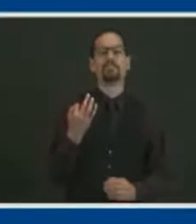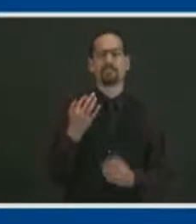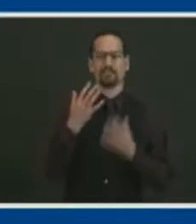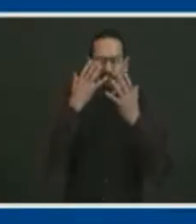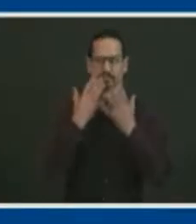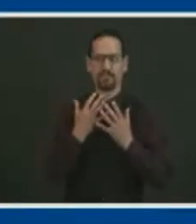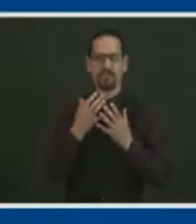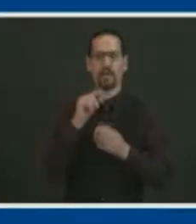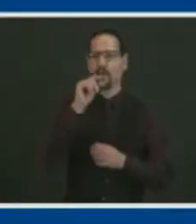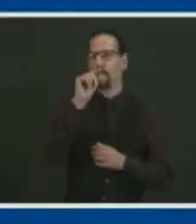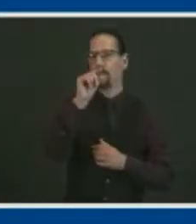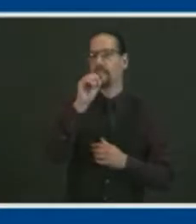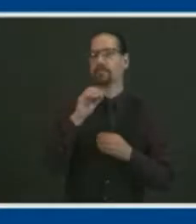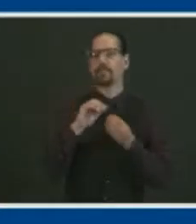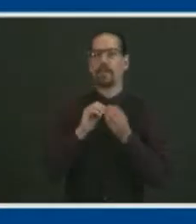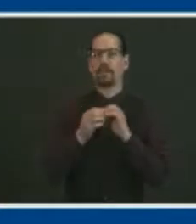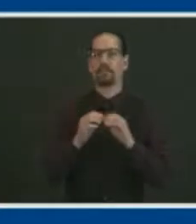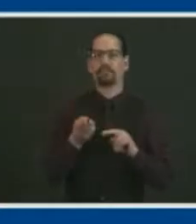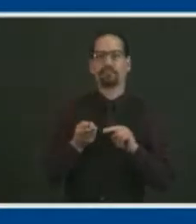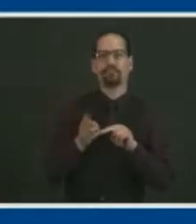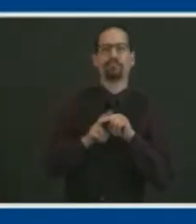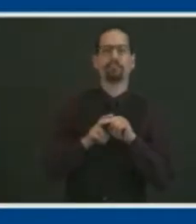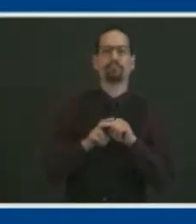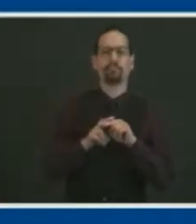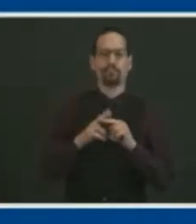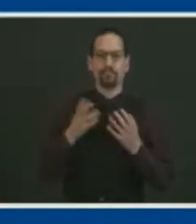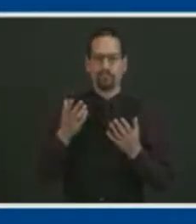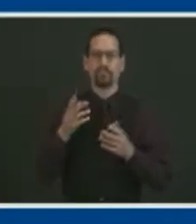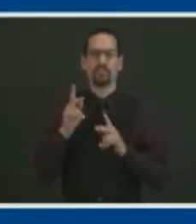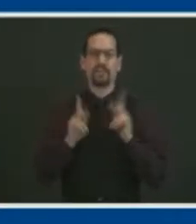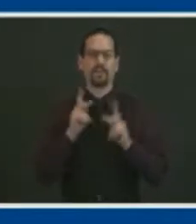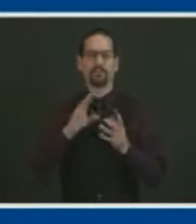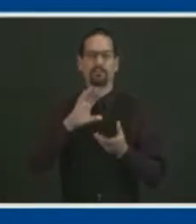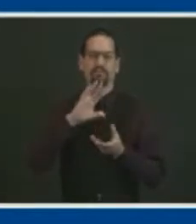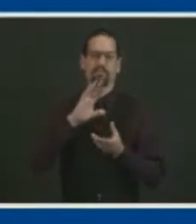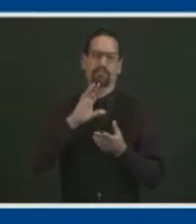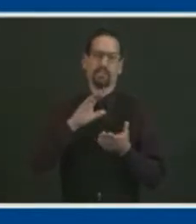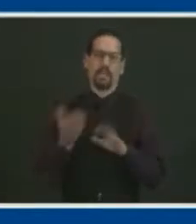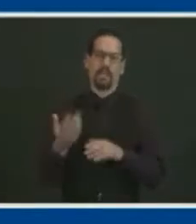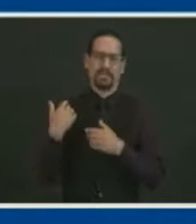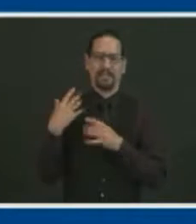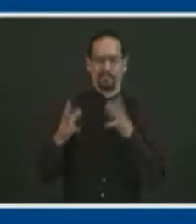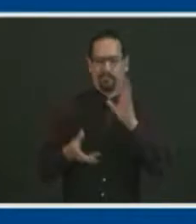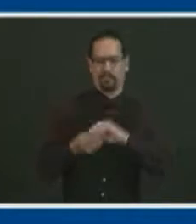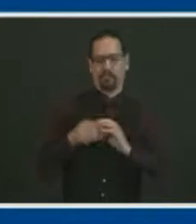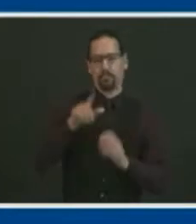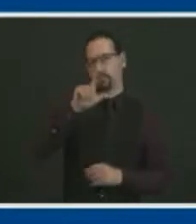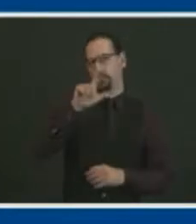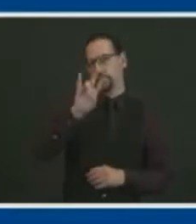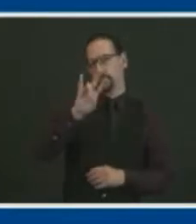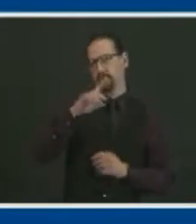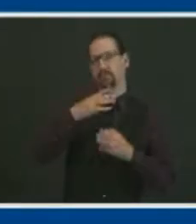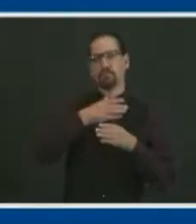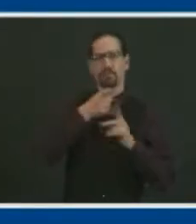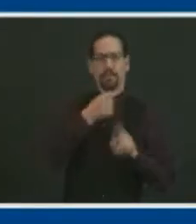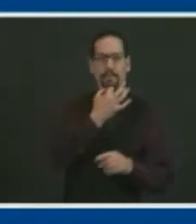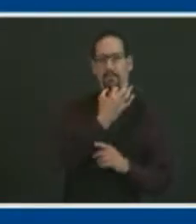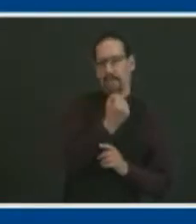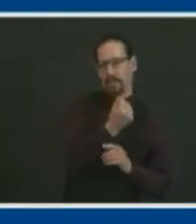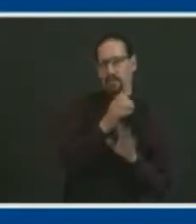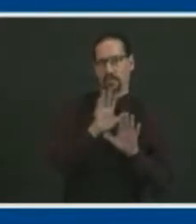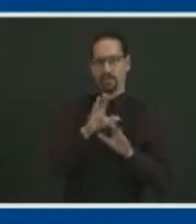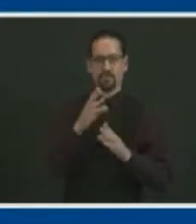of 27 COVID-19 associated fatalities in total. There were 10